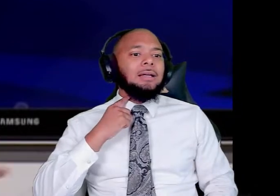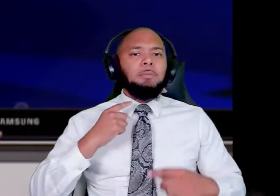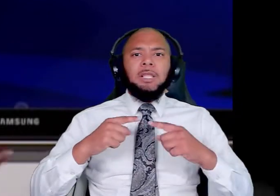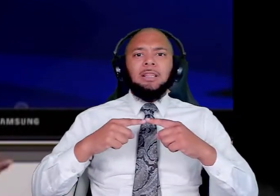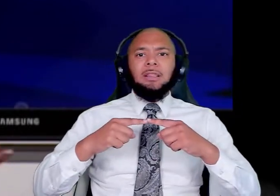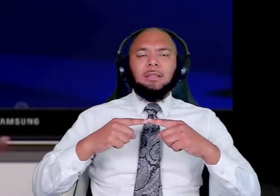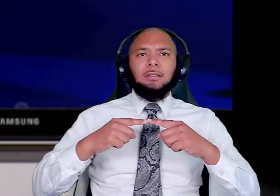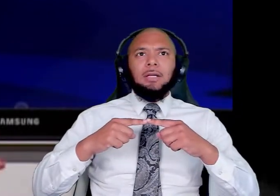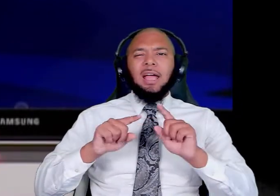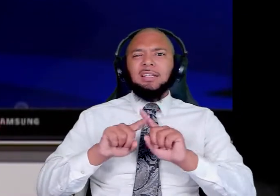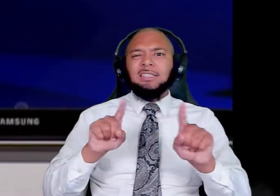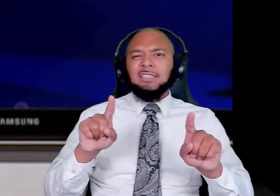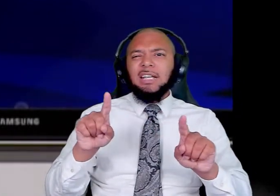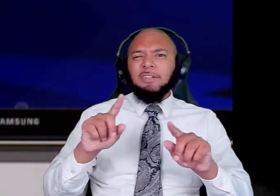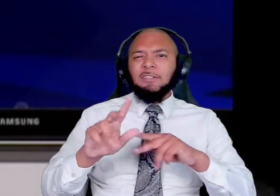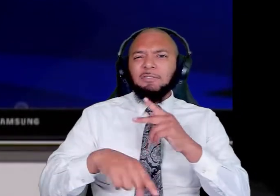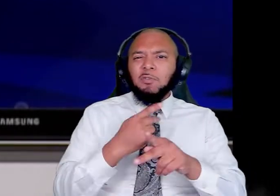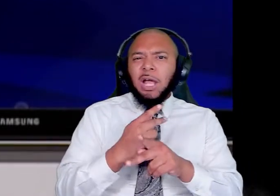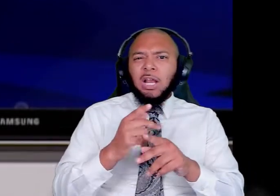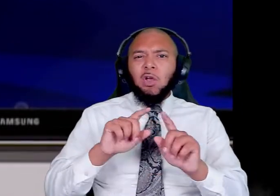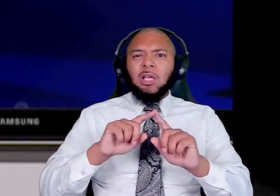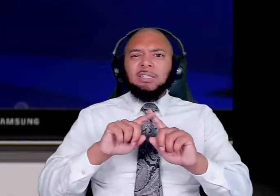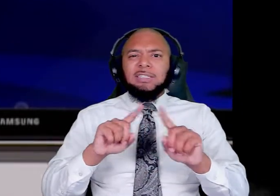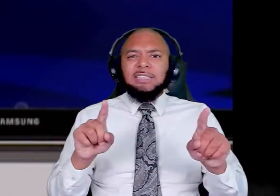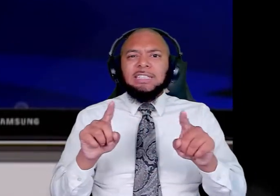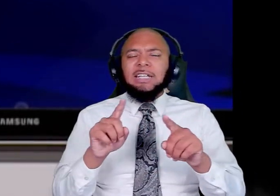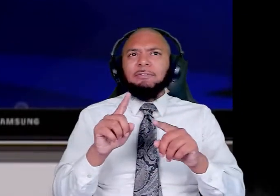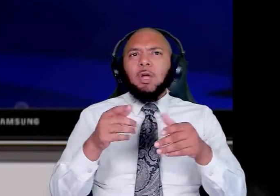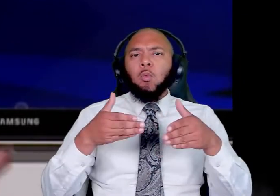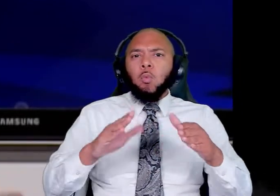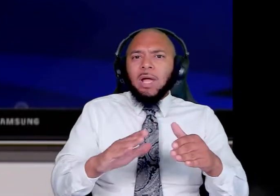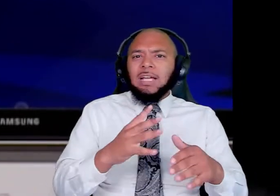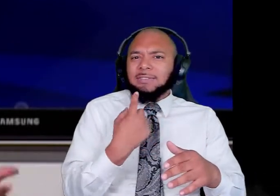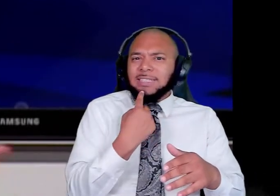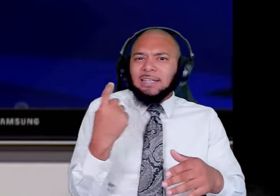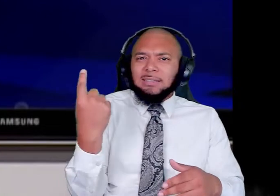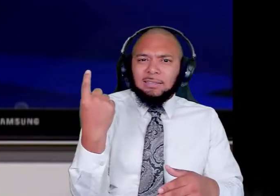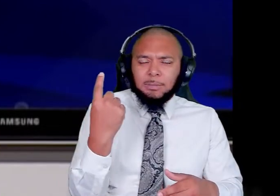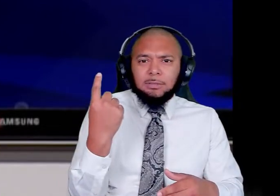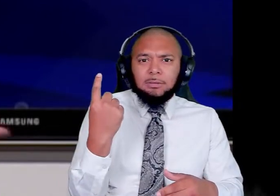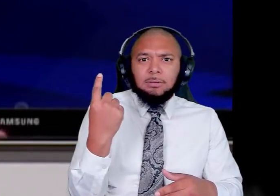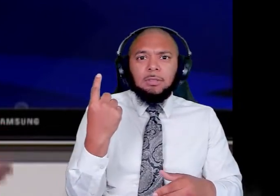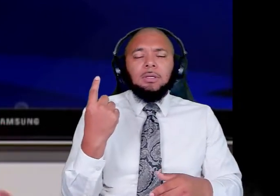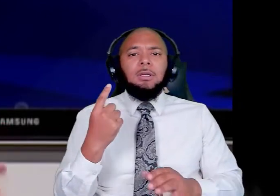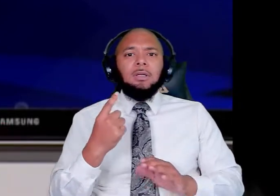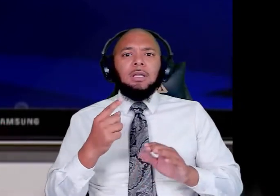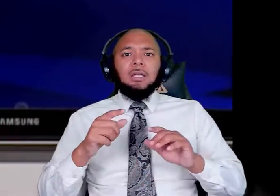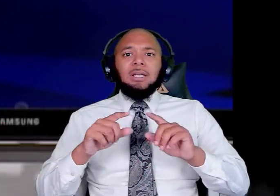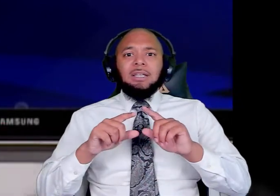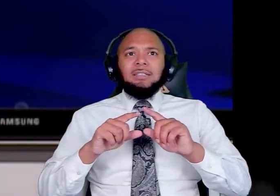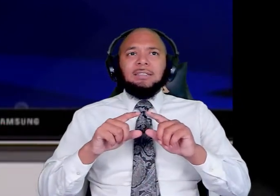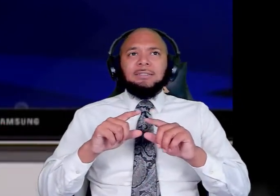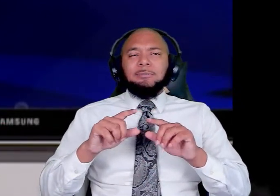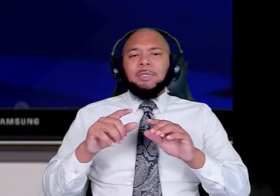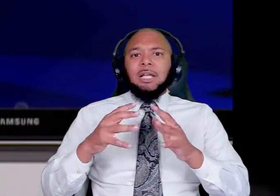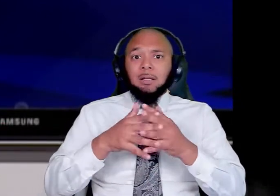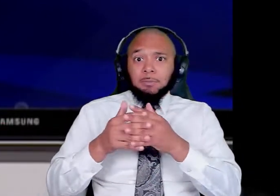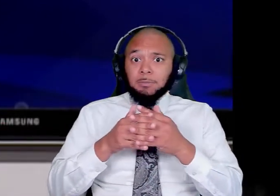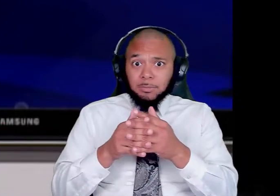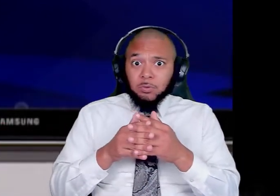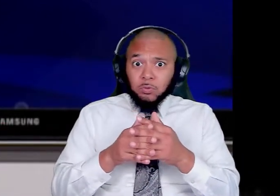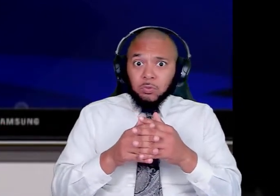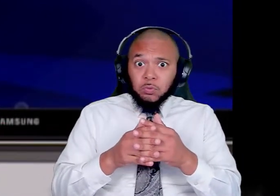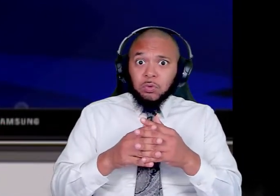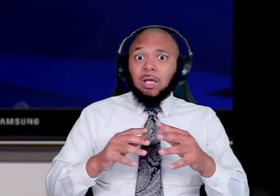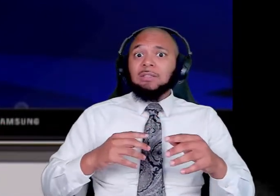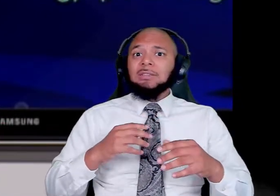language. People that live in a certain part of the country have a certain dialect. They pronounce words differently than they do in a different part of the